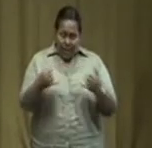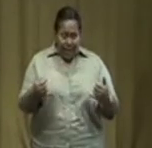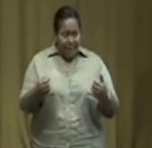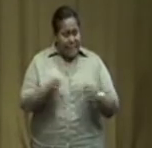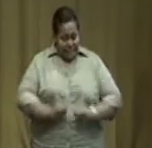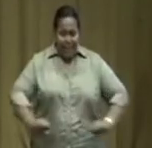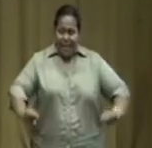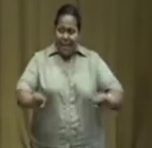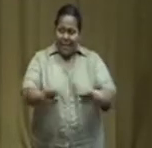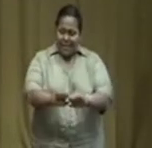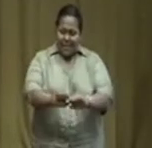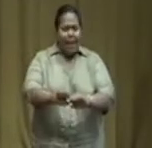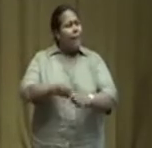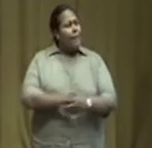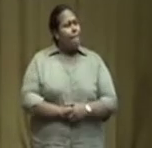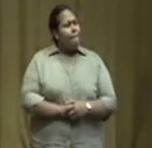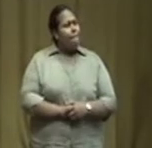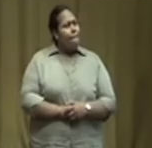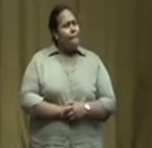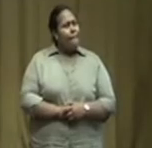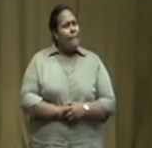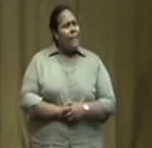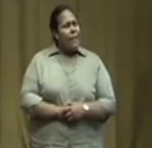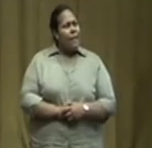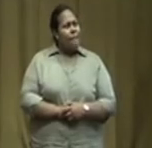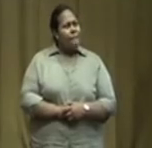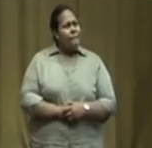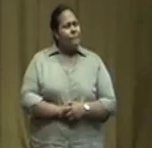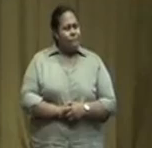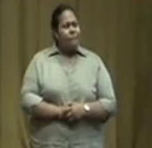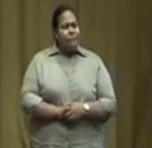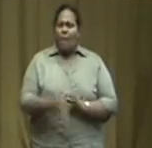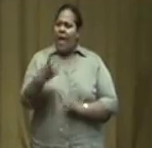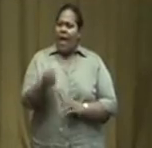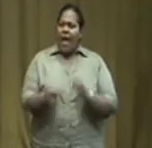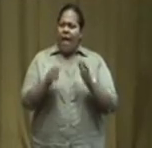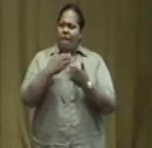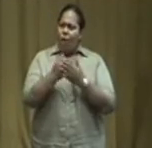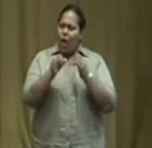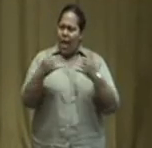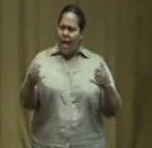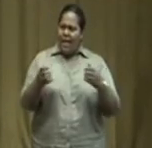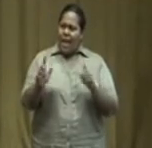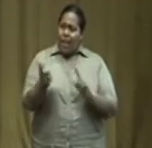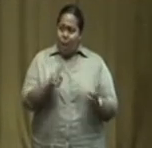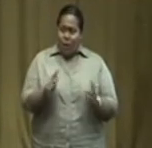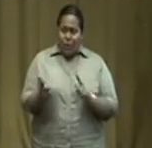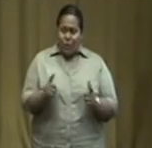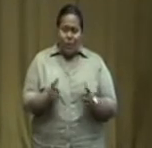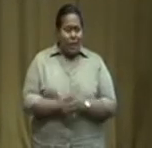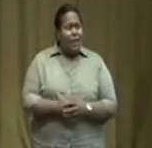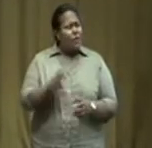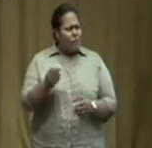successfully implemented virtual laboratories for certain components of work. I mean, I'm not a chemist, so I wouldn't be able